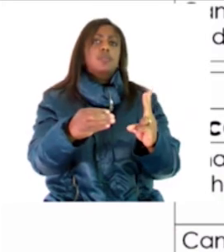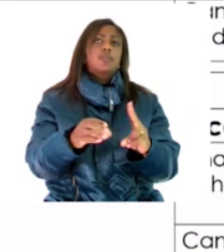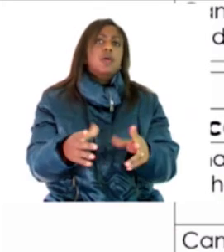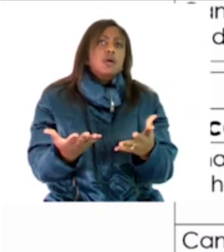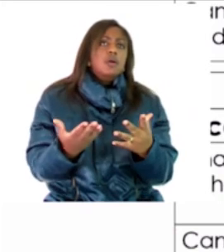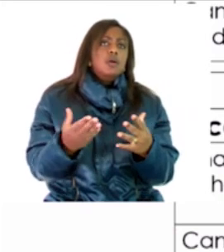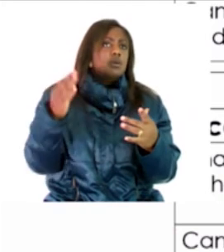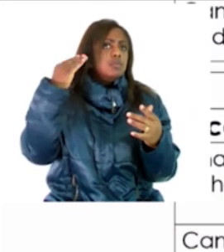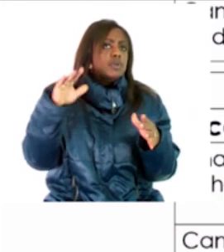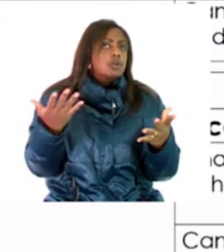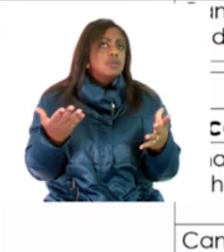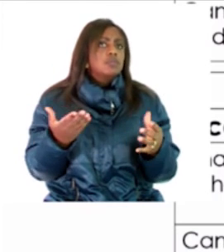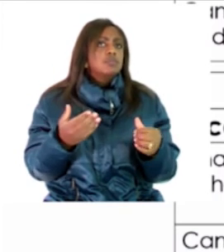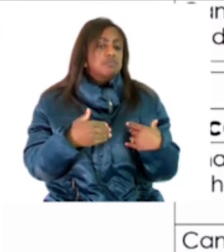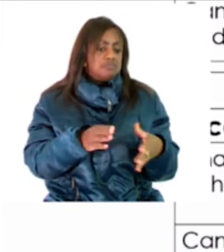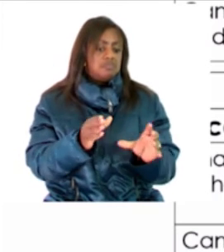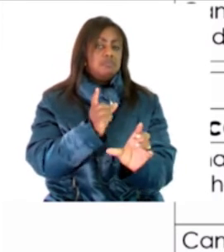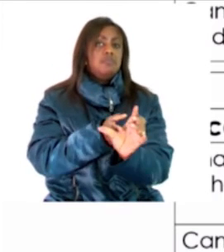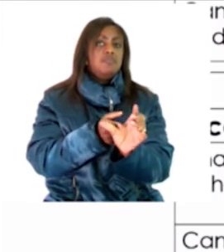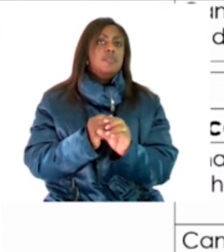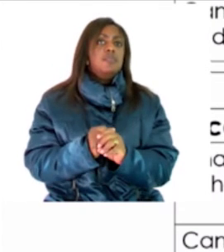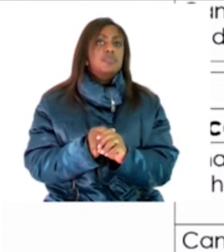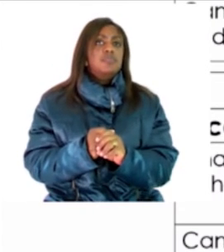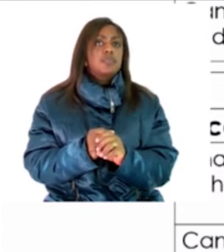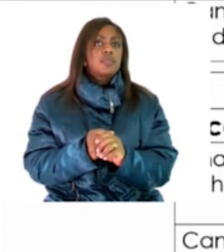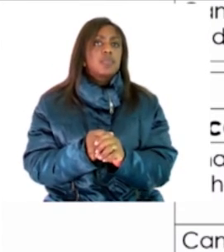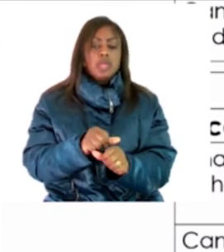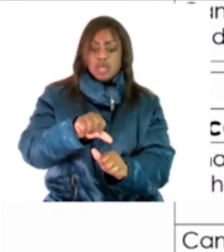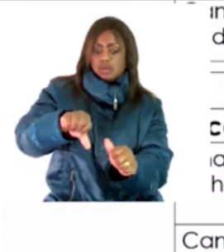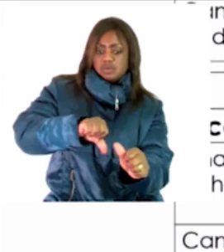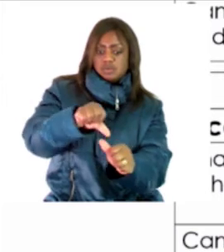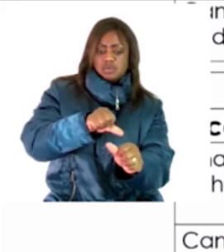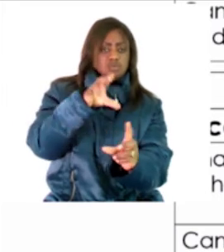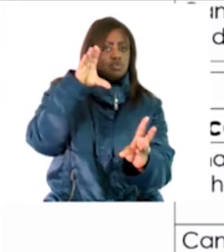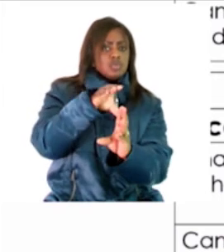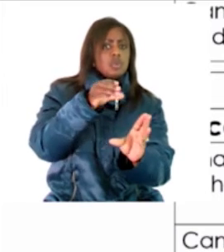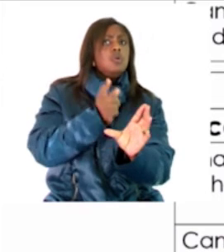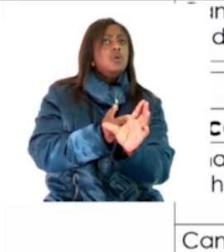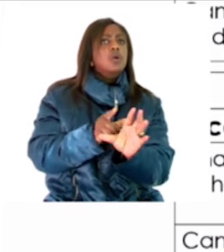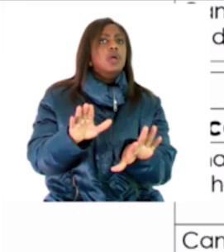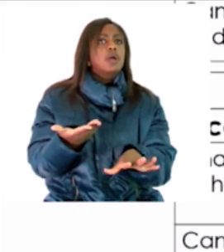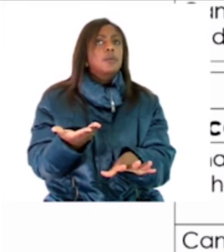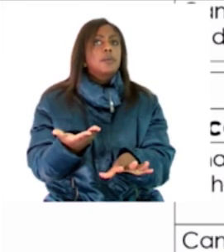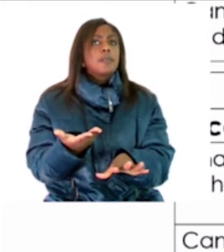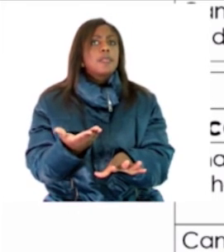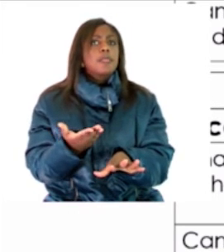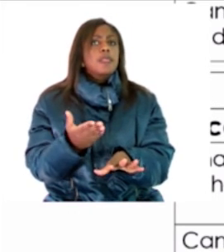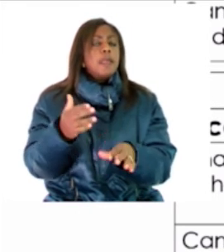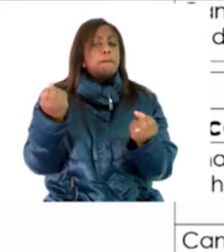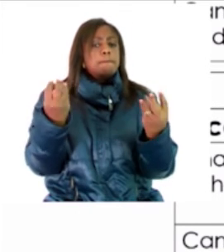with alcohol. We said the social effects of alcohol is that somebody